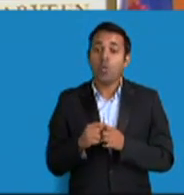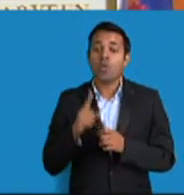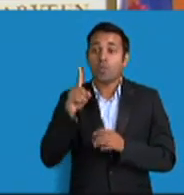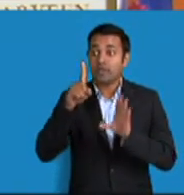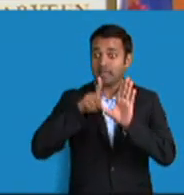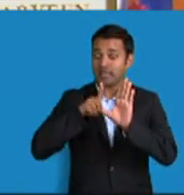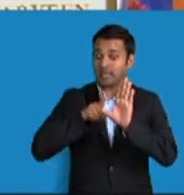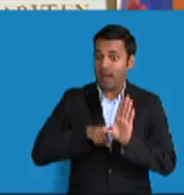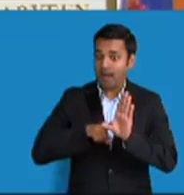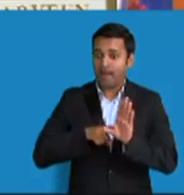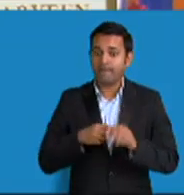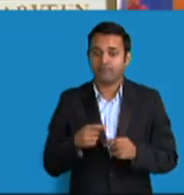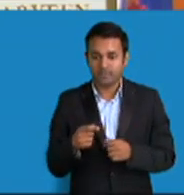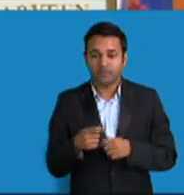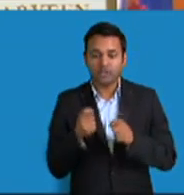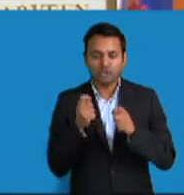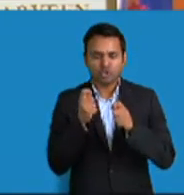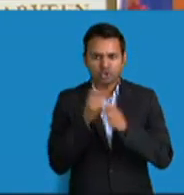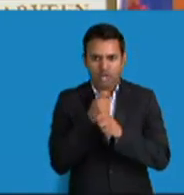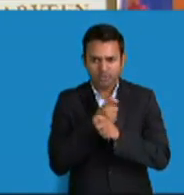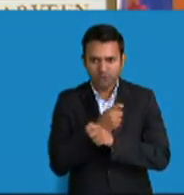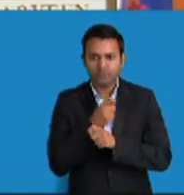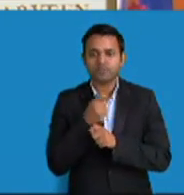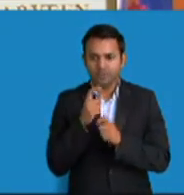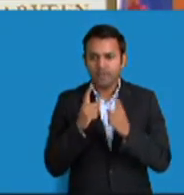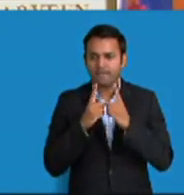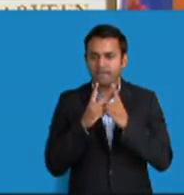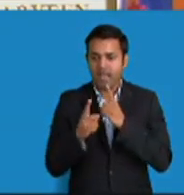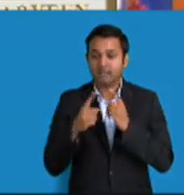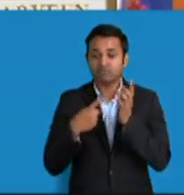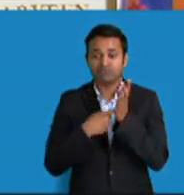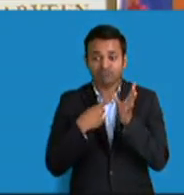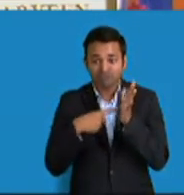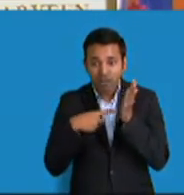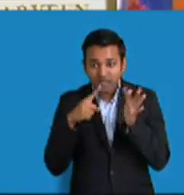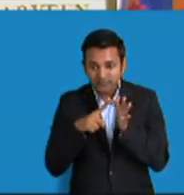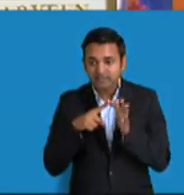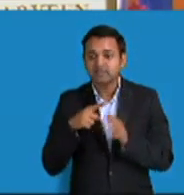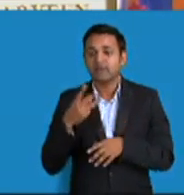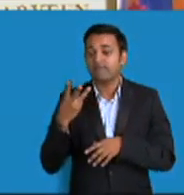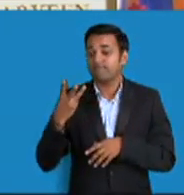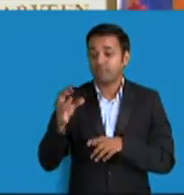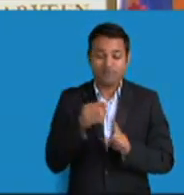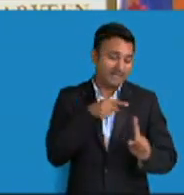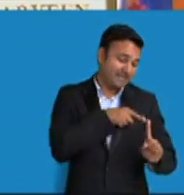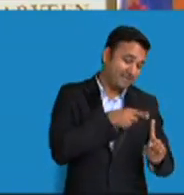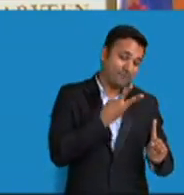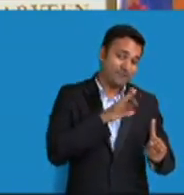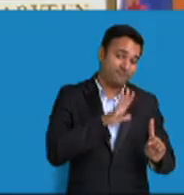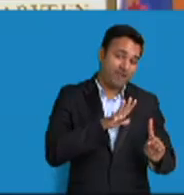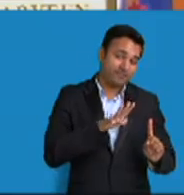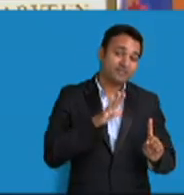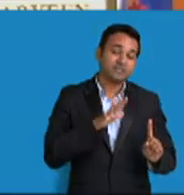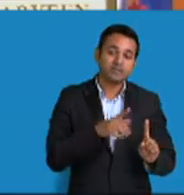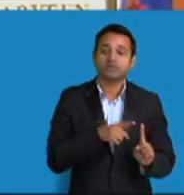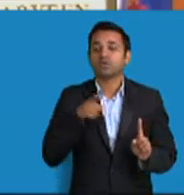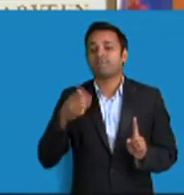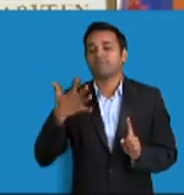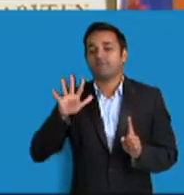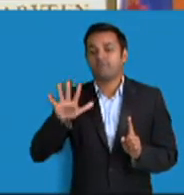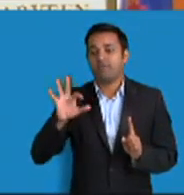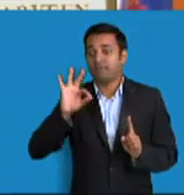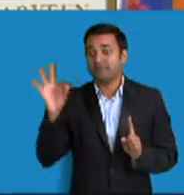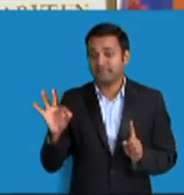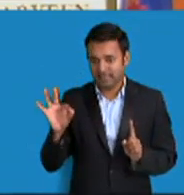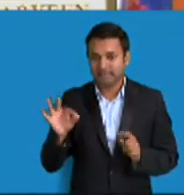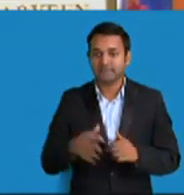pass rate up from 37% to 55%, 2014 to 15. Last year, Madam Speaker,